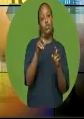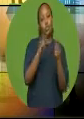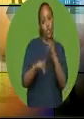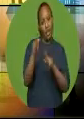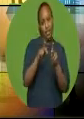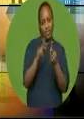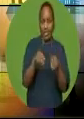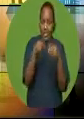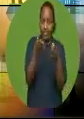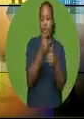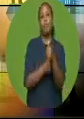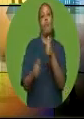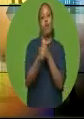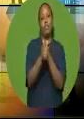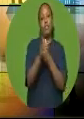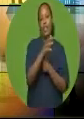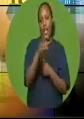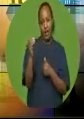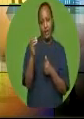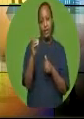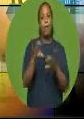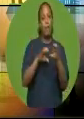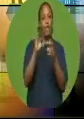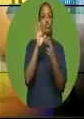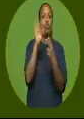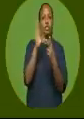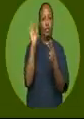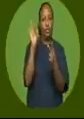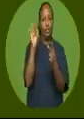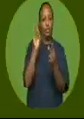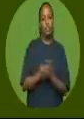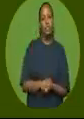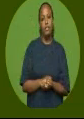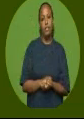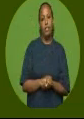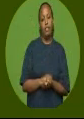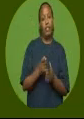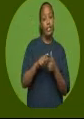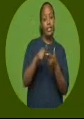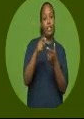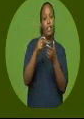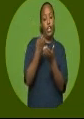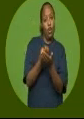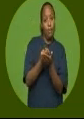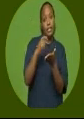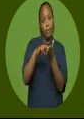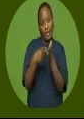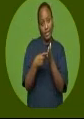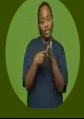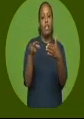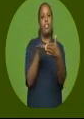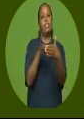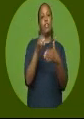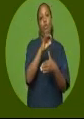to set priorities and make choices. Thus, economics means